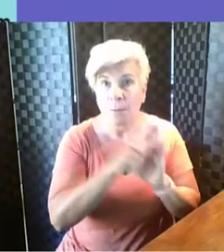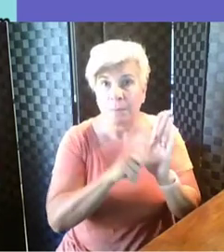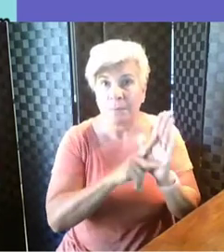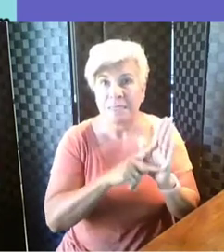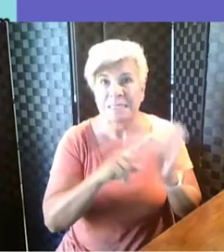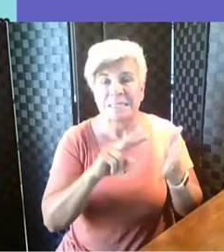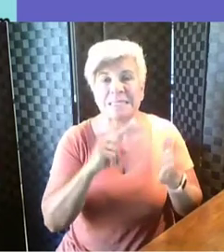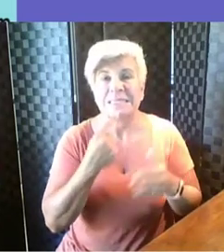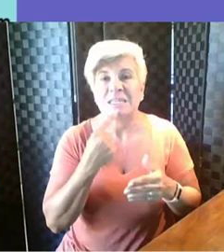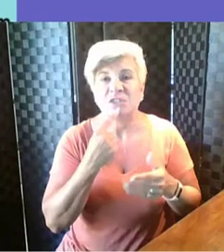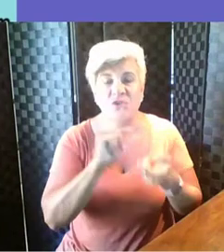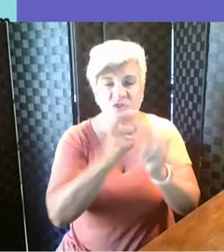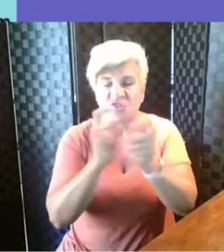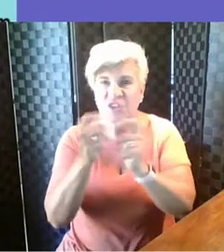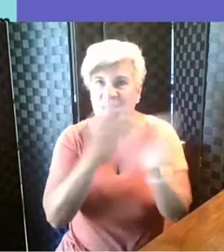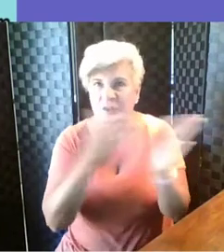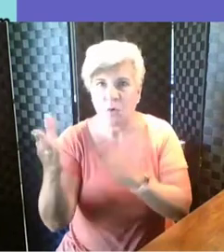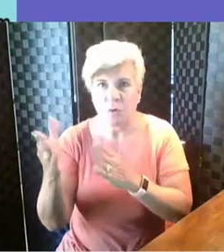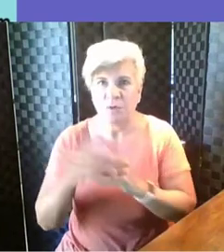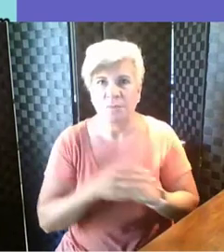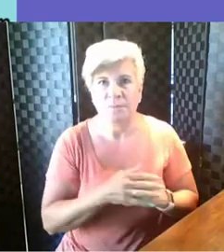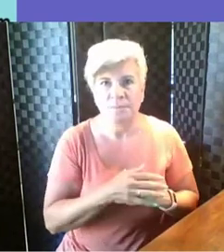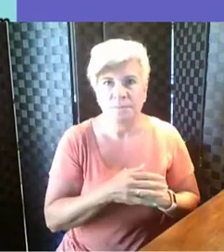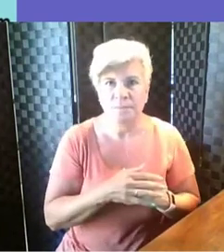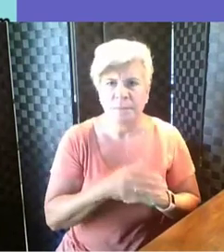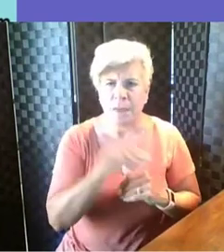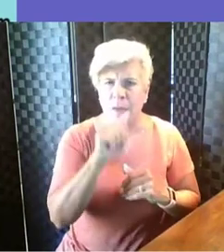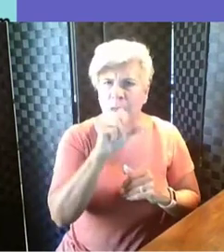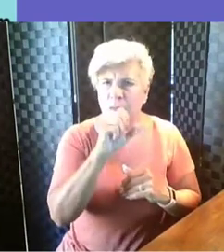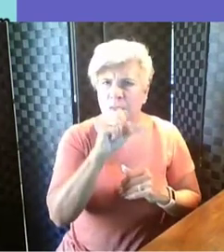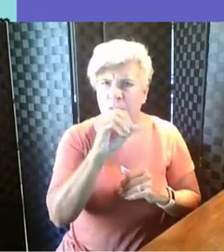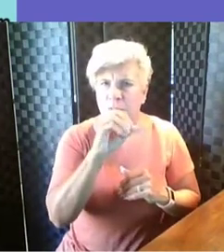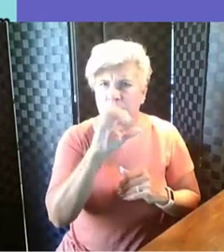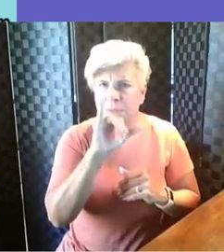that associative property tell me I can do? Do you remember?